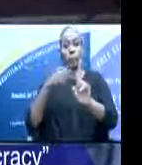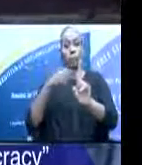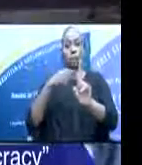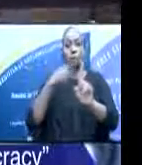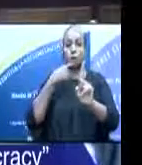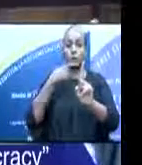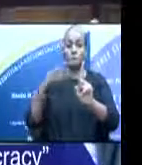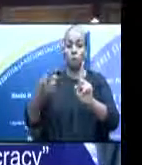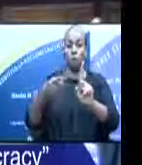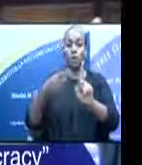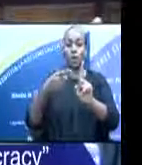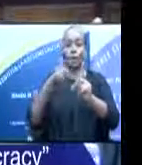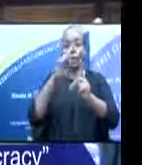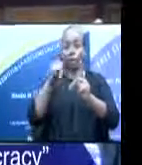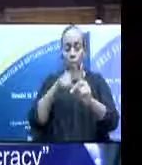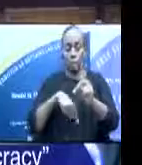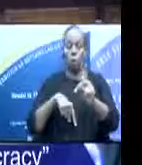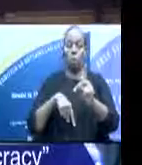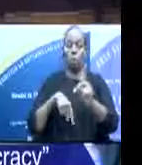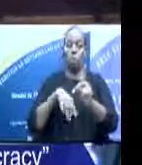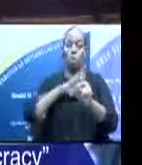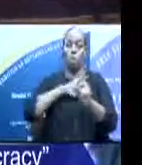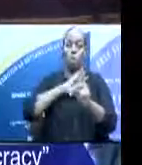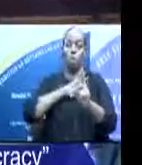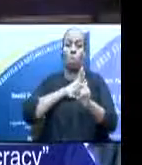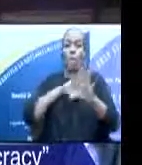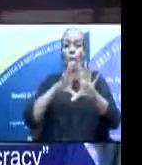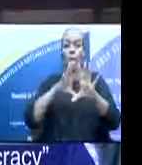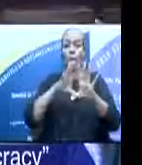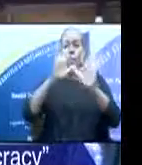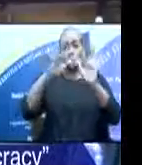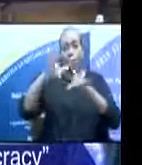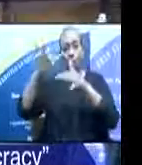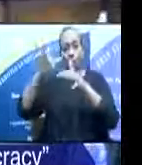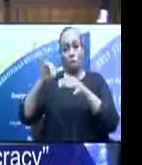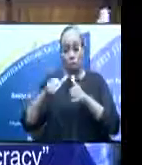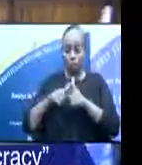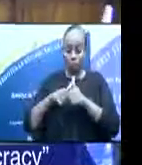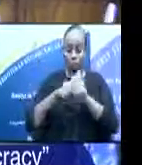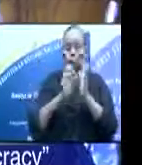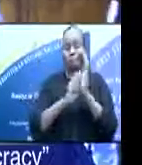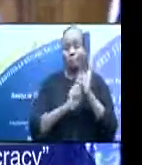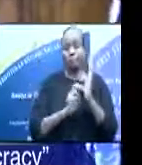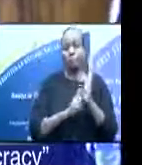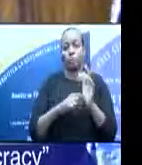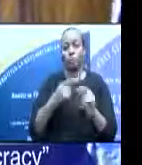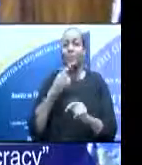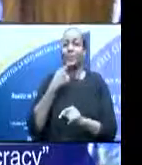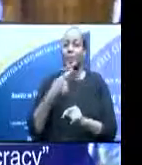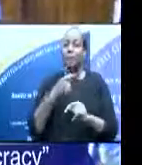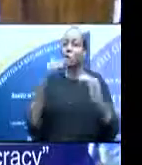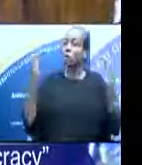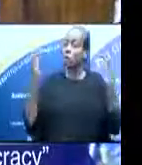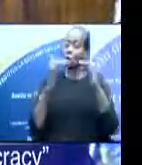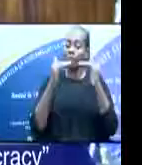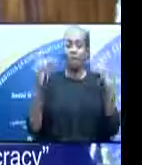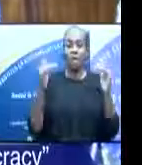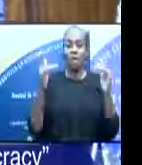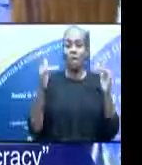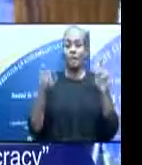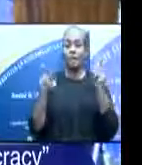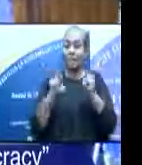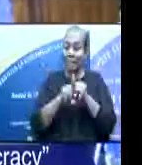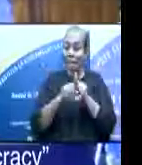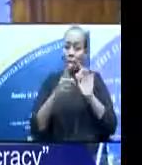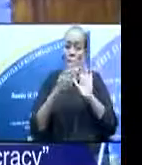to say this or that, because it's unparliamentary. But what she says is, you're not consistent in applying that same